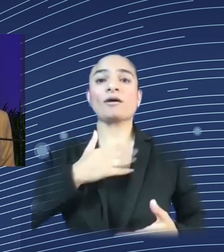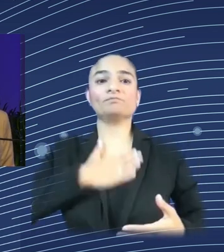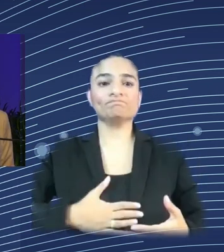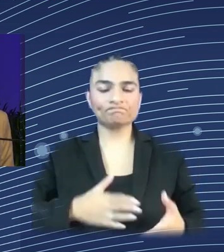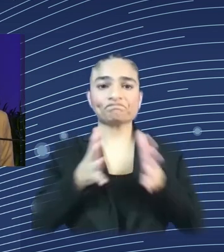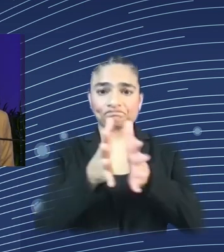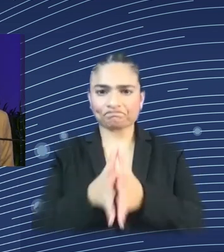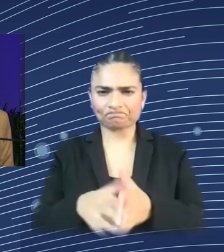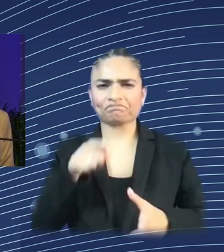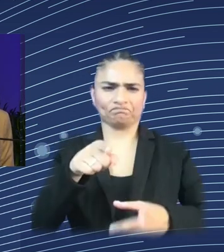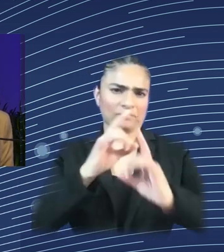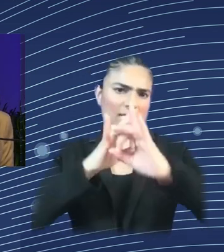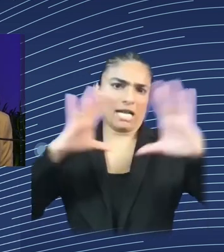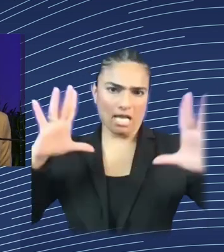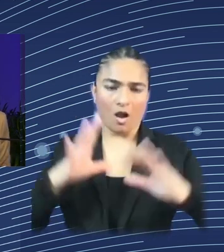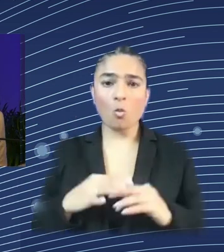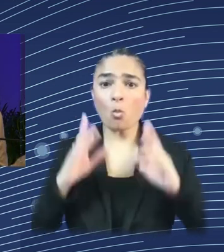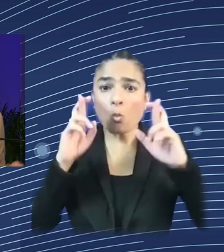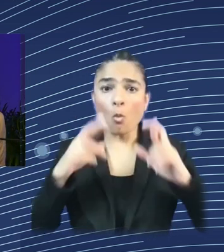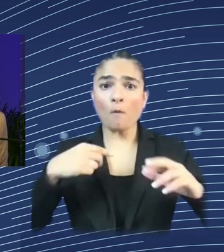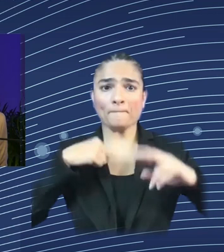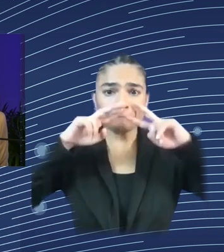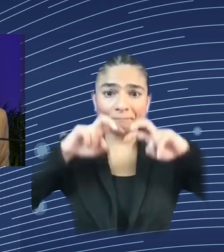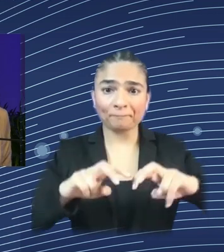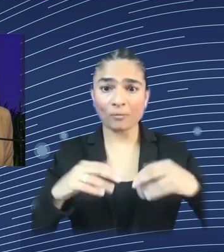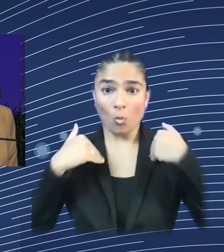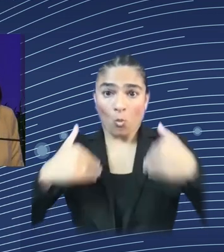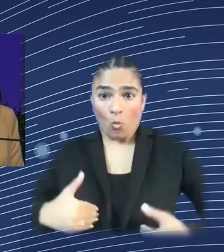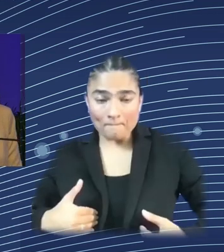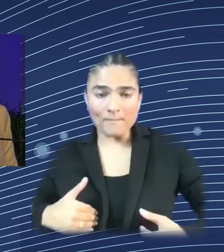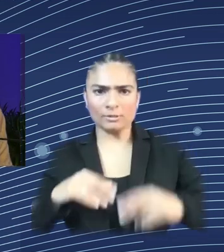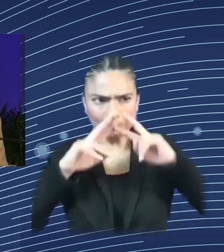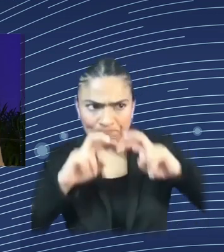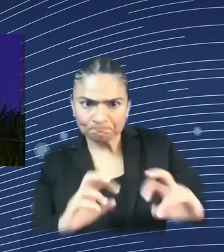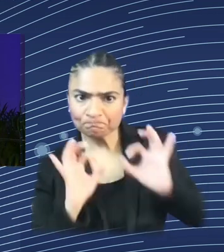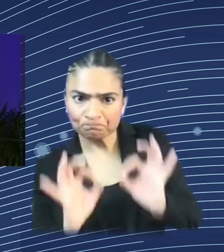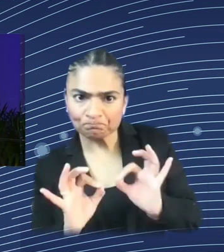essential. Thank you. Next slide.